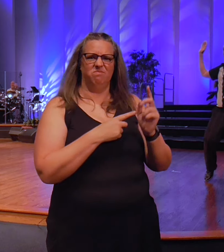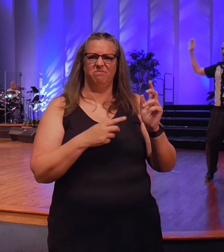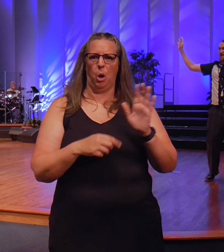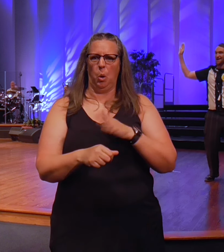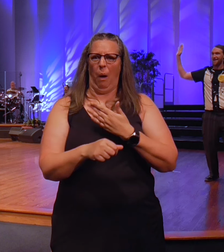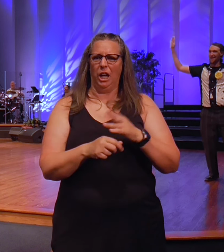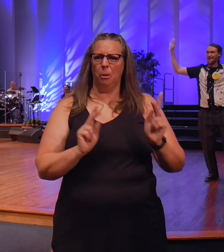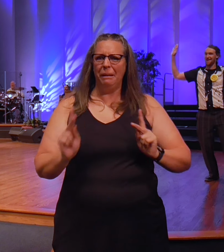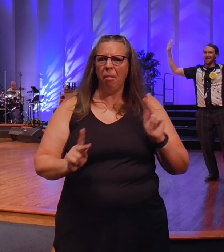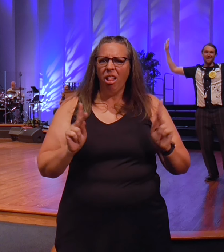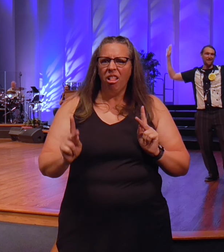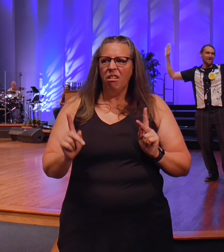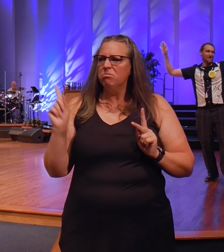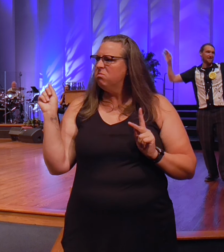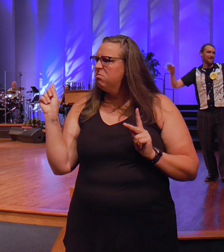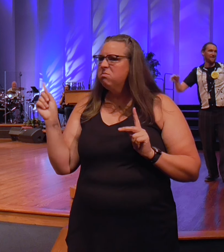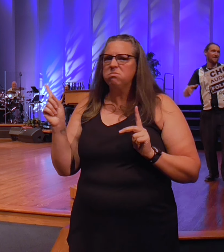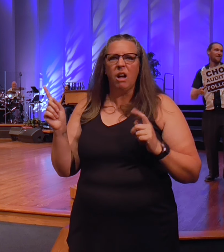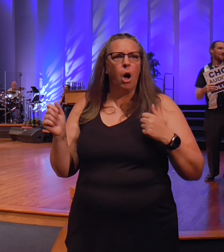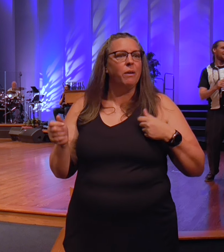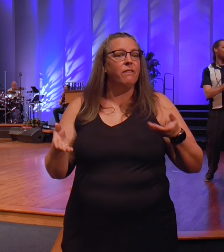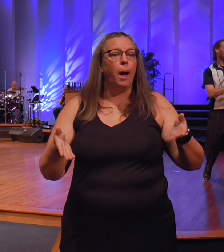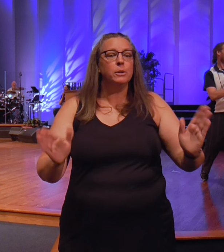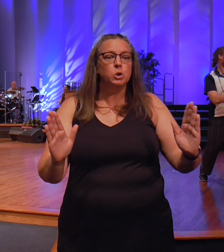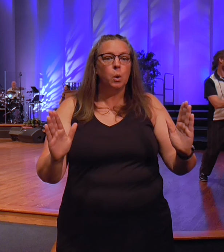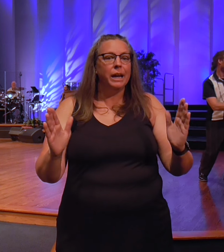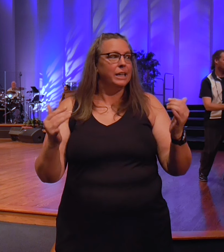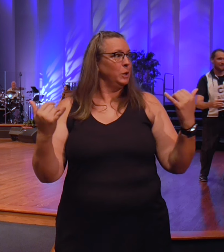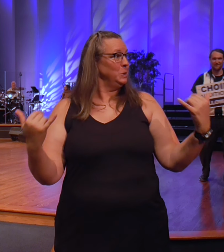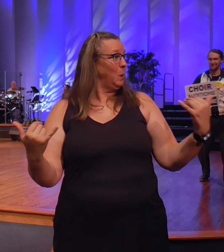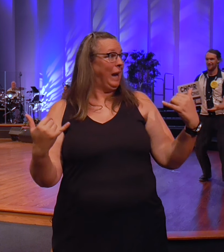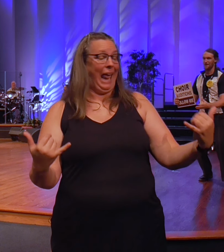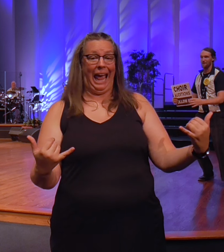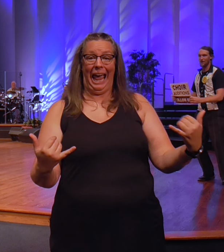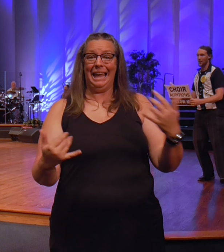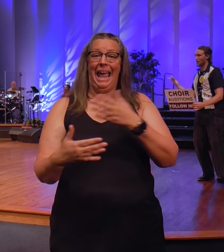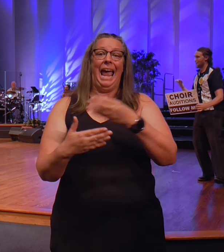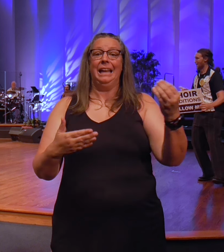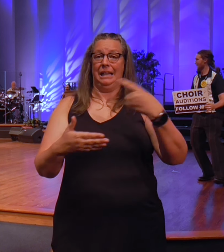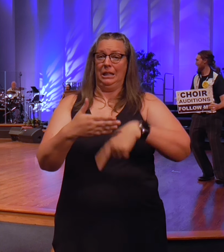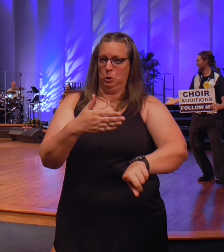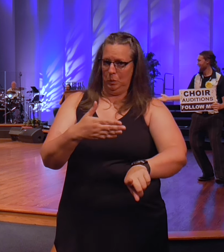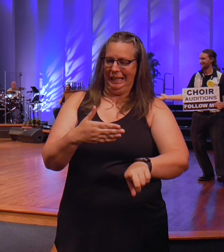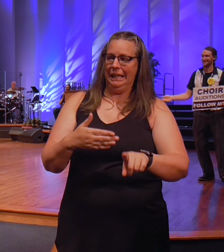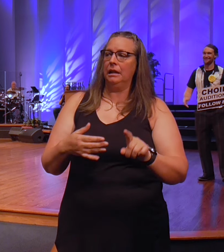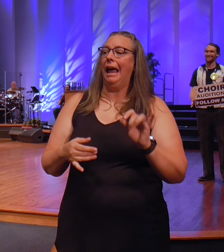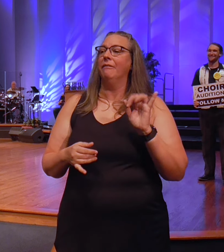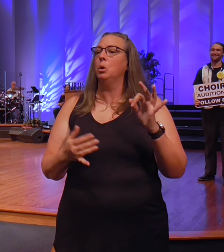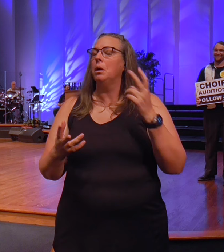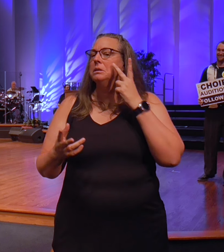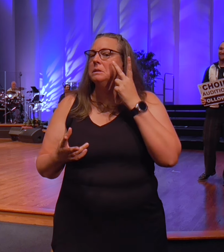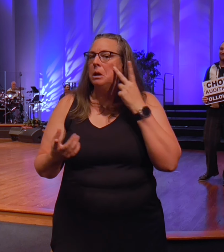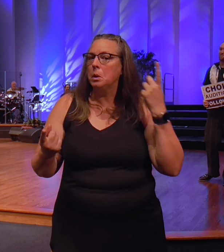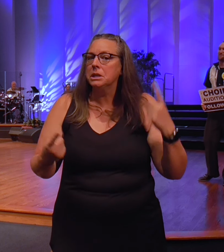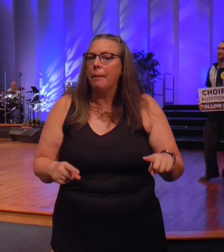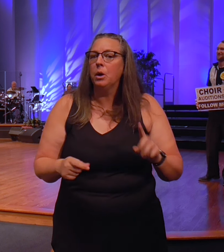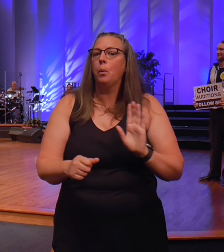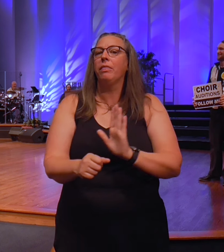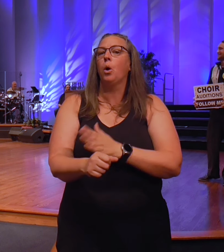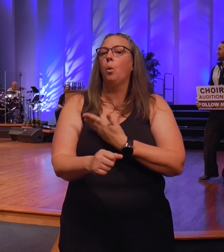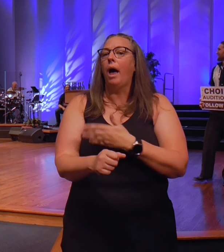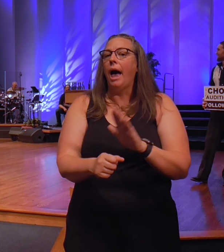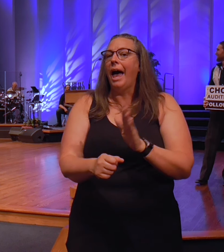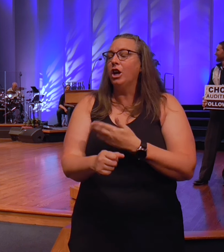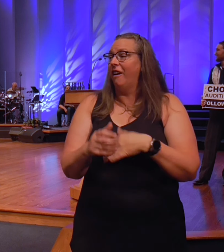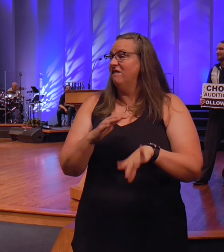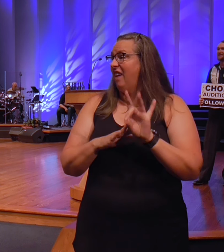have opportunities for you to do choir auditions both this weekend and next weekend. If you would like to check it out and see what's going on with our choir, just